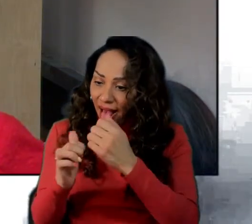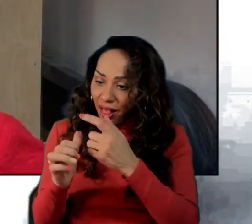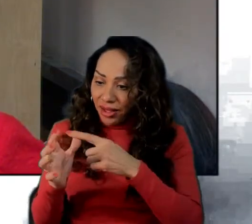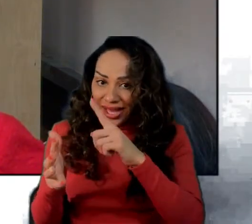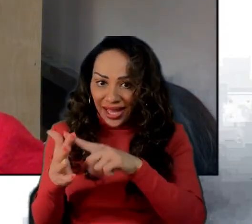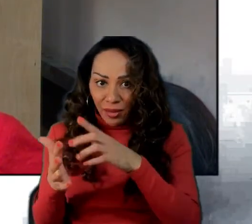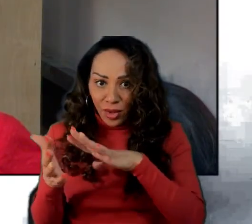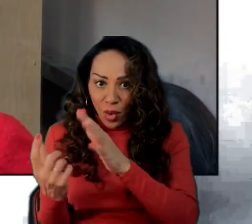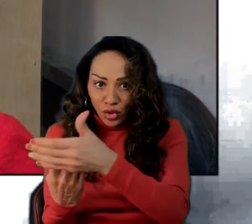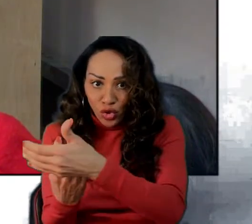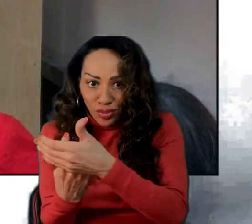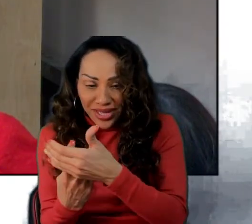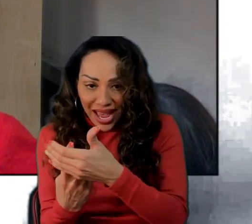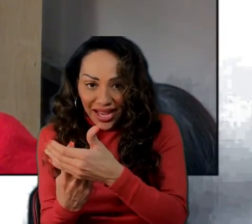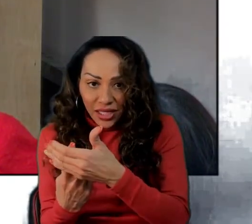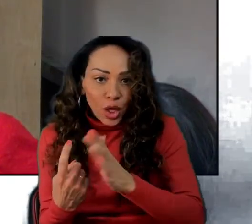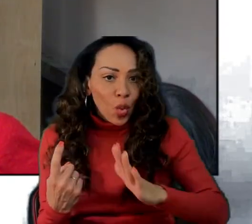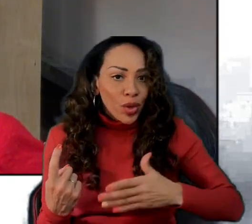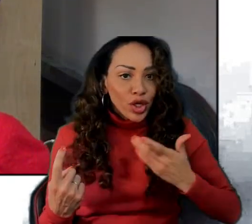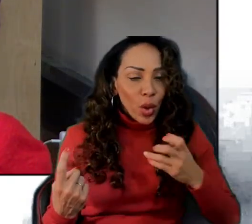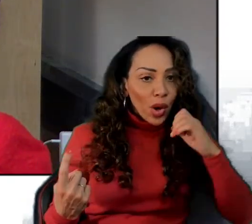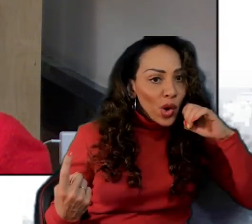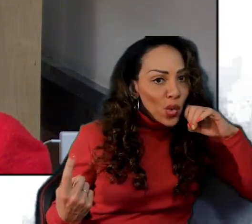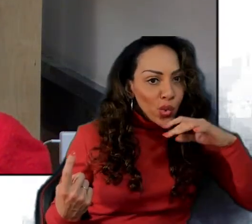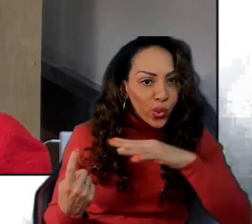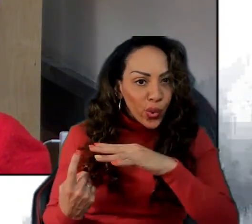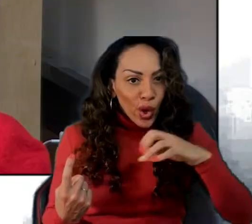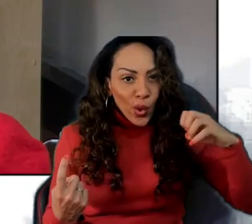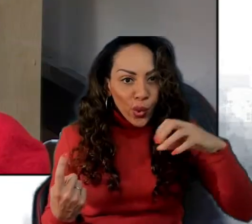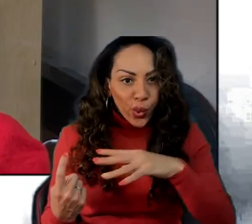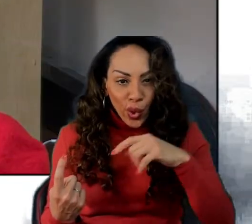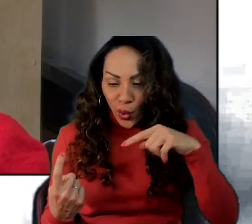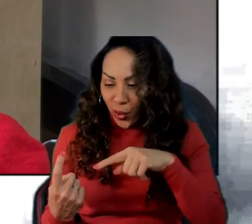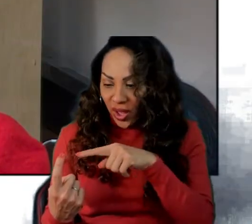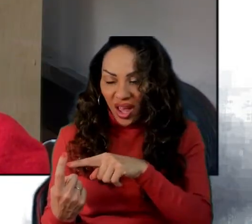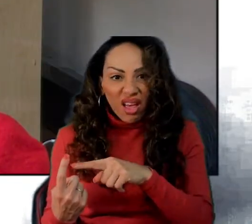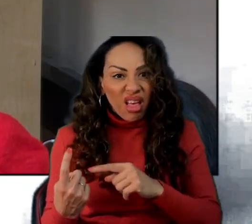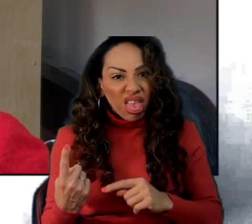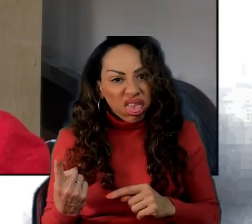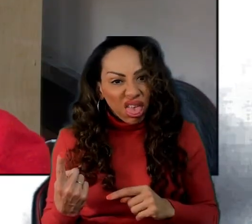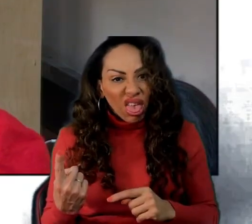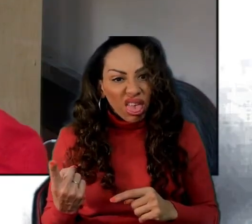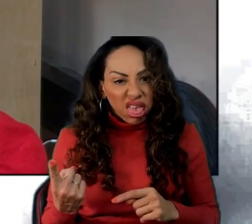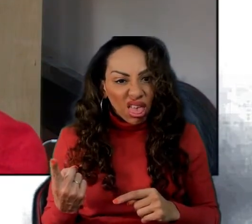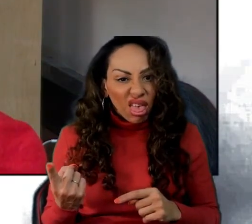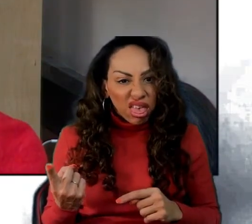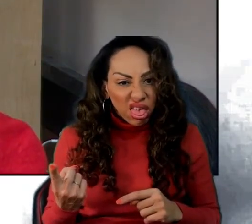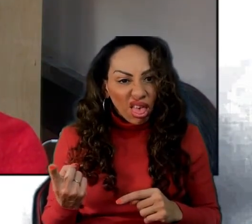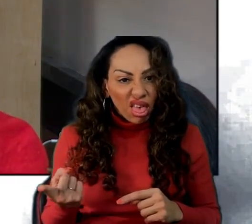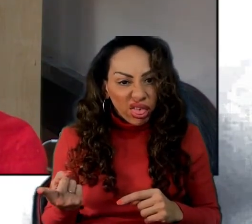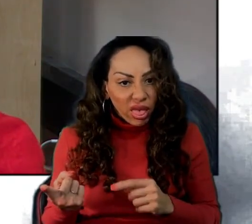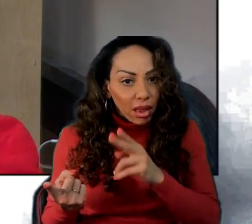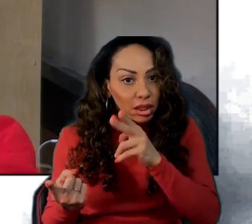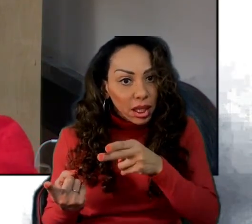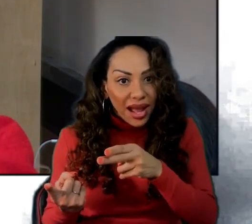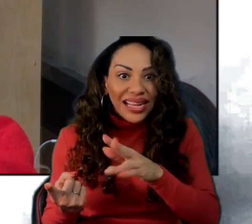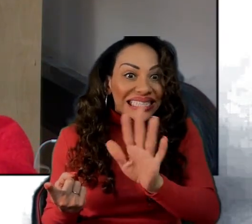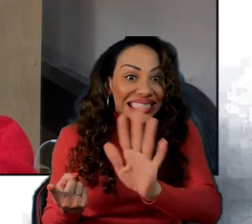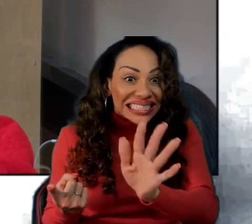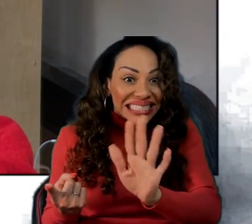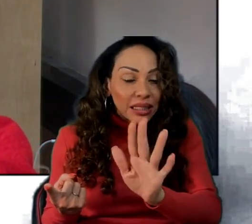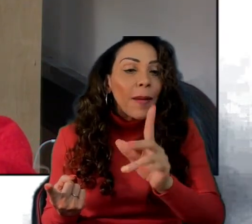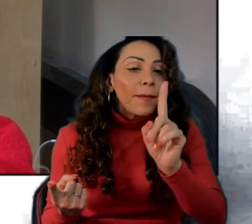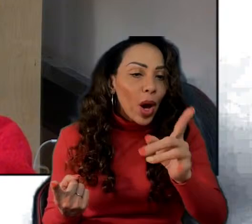kind of agitate it too much and fatigue it. But then we also wanted the audience to have this immediate feedback with the